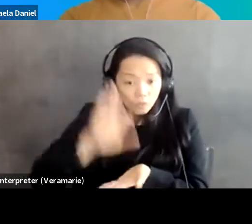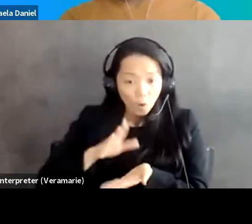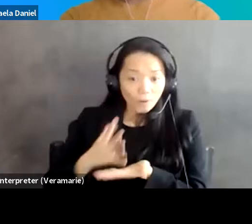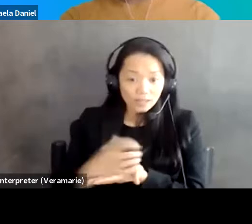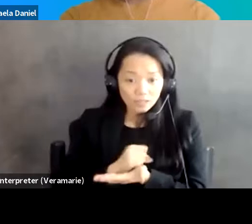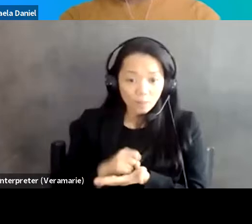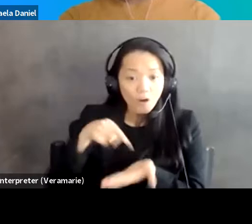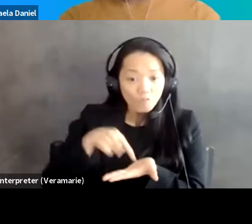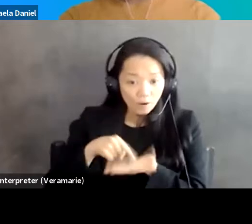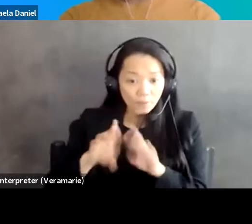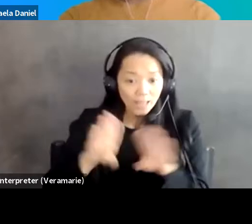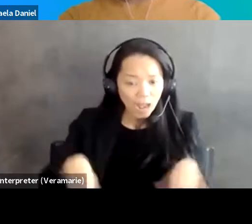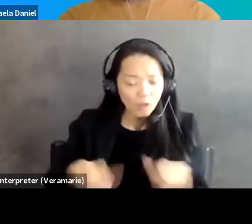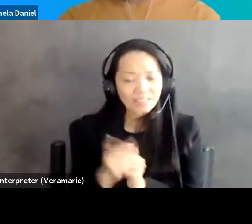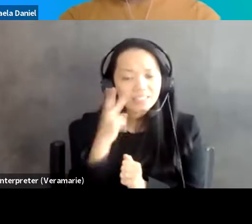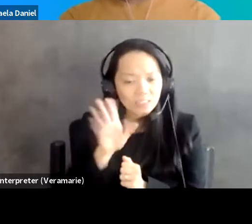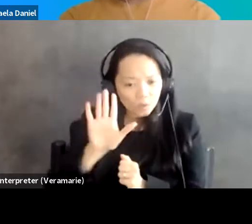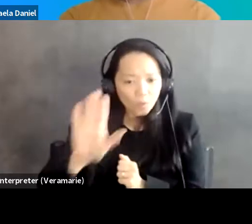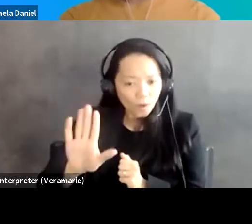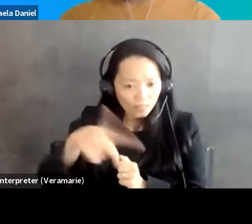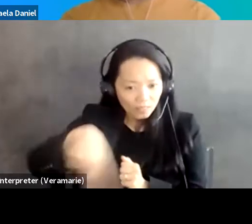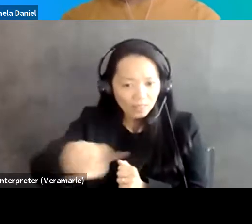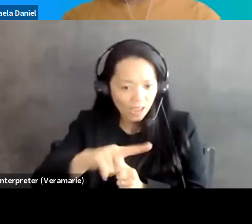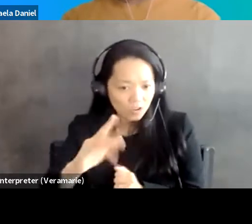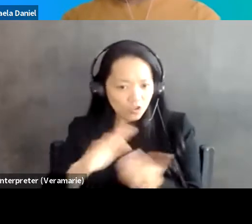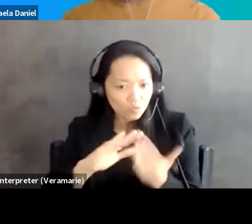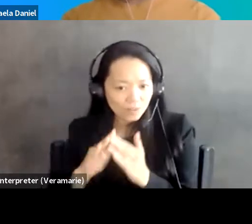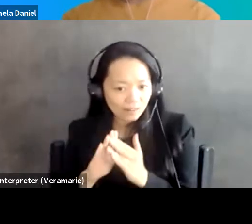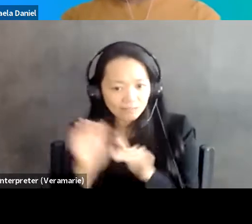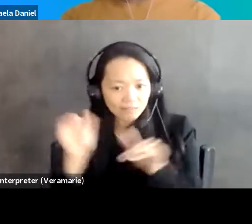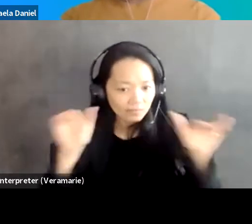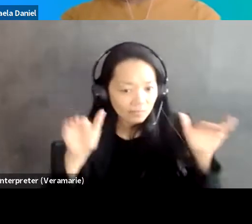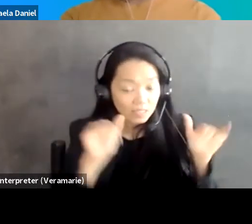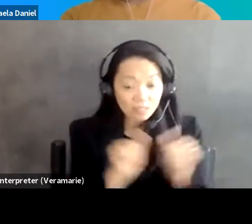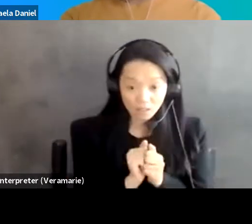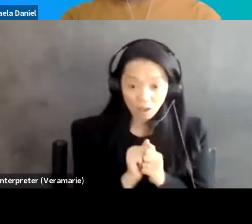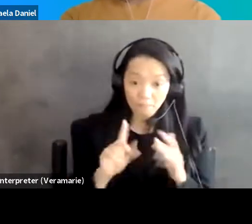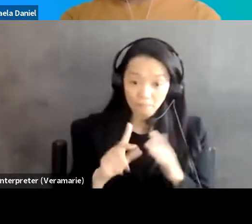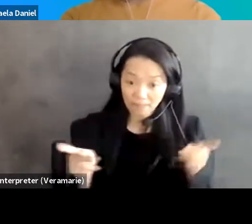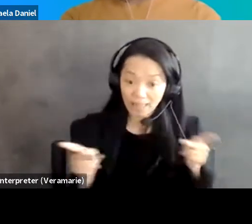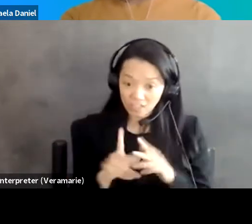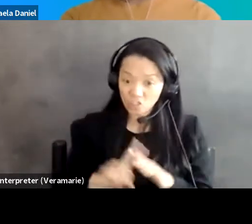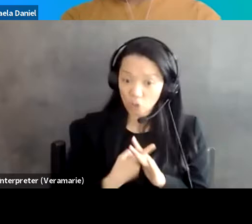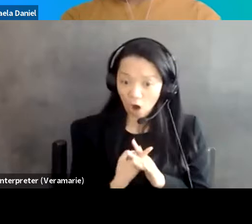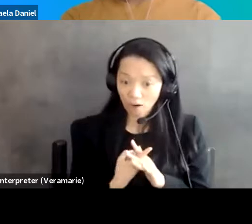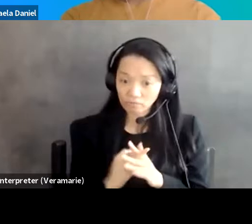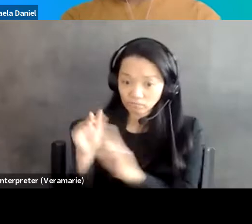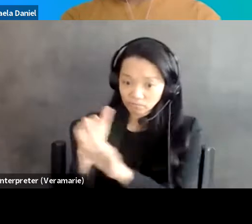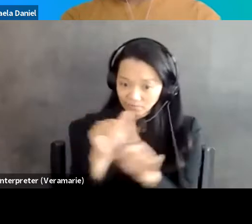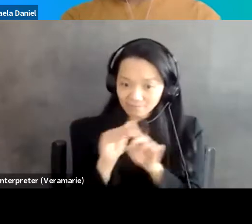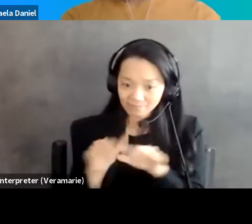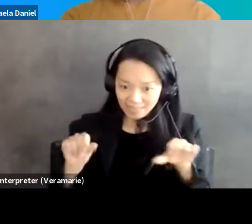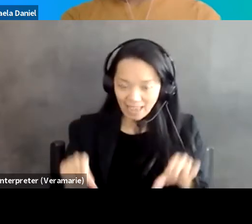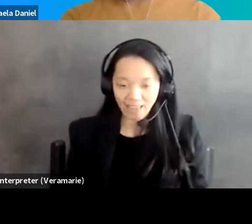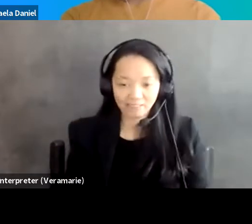their folks and seeing what the community looks like to them are some places you could start. And I do